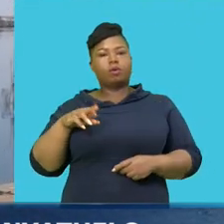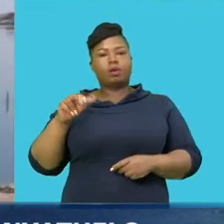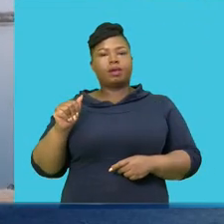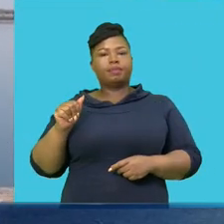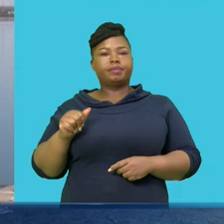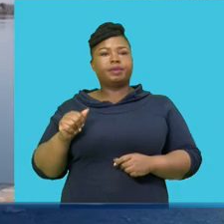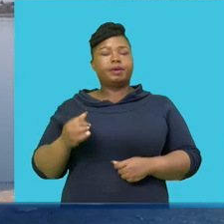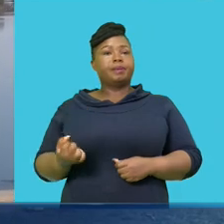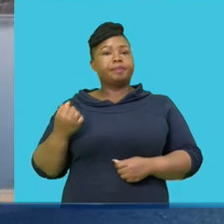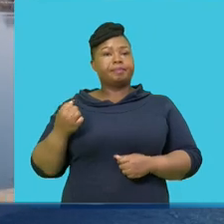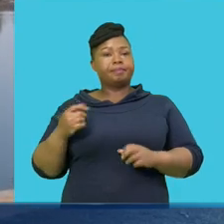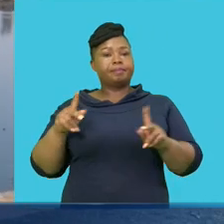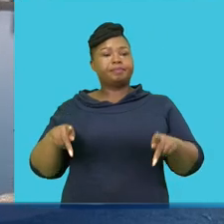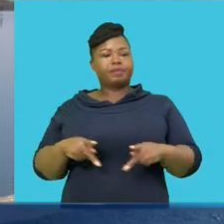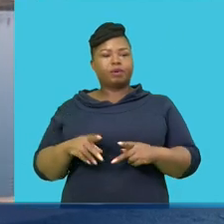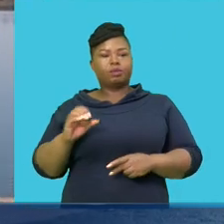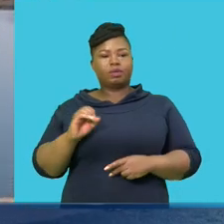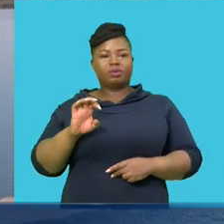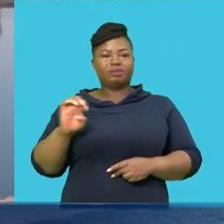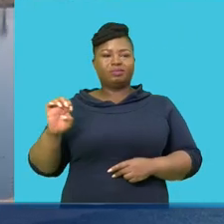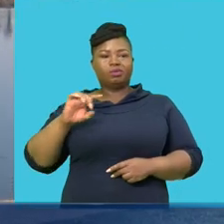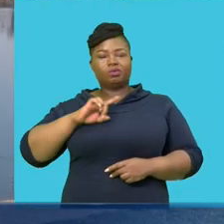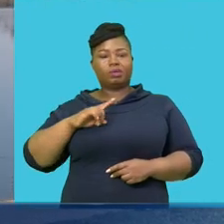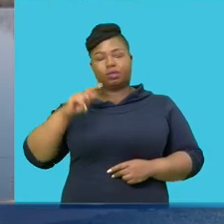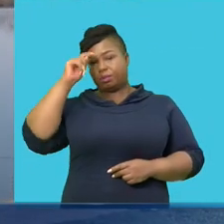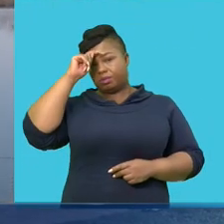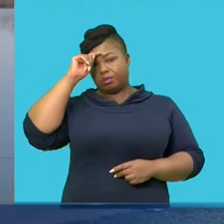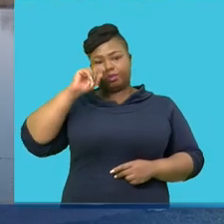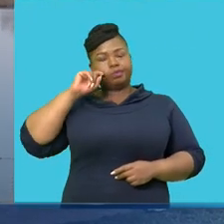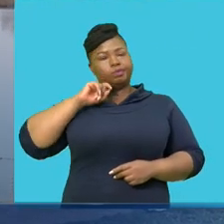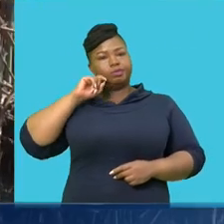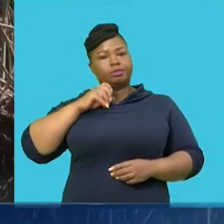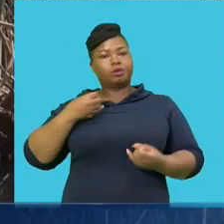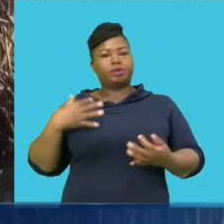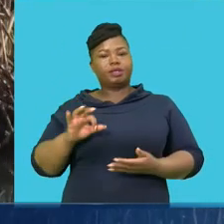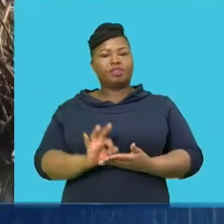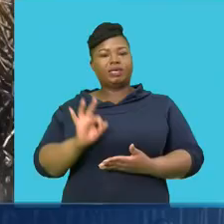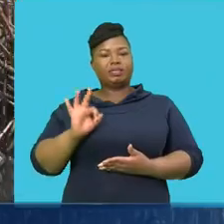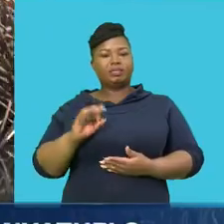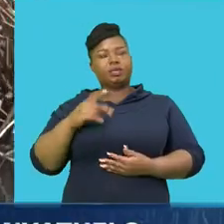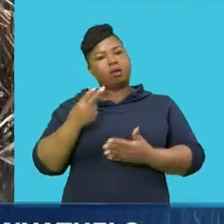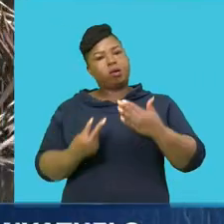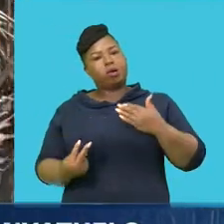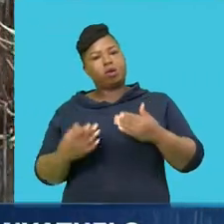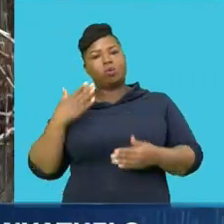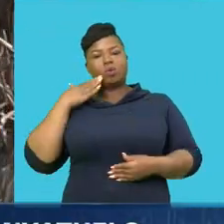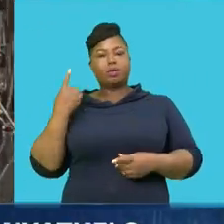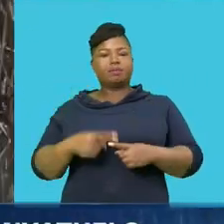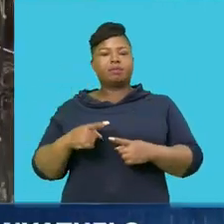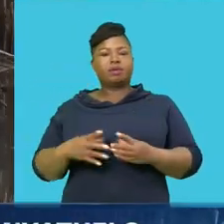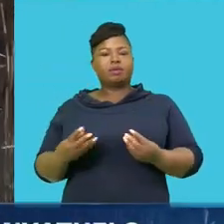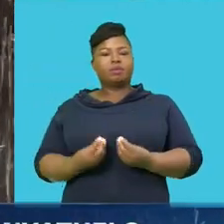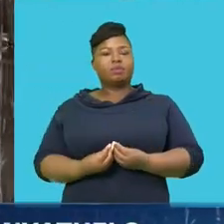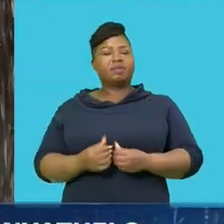eOrlando East emva kokutshona kwenkwenkwana eneminyaka elishumi elinesithathu ngethuba idlala nabahlobo